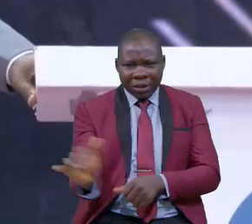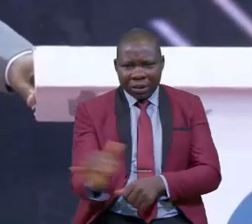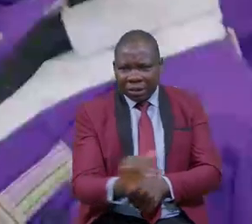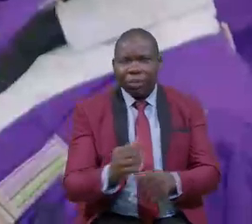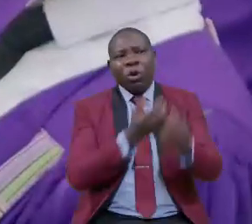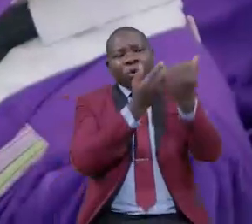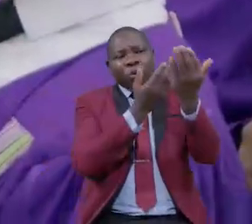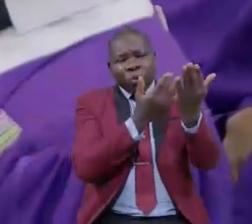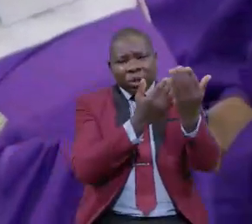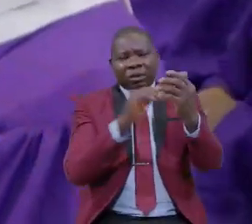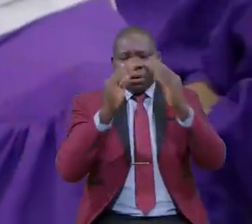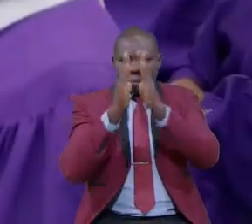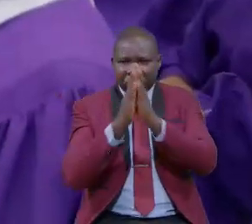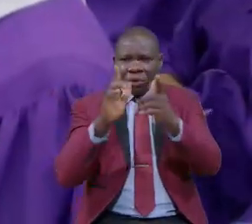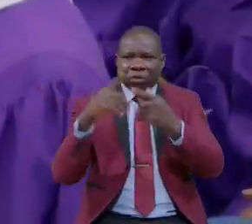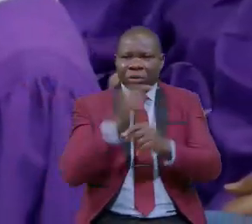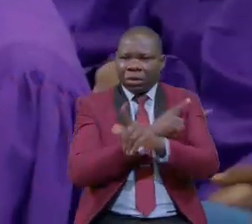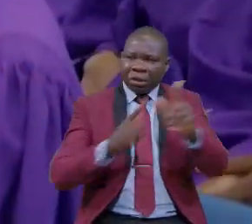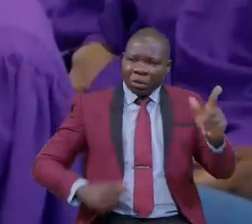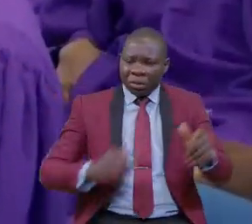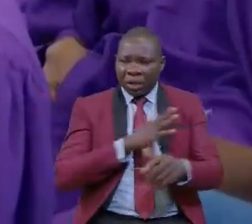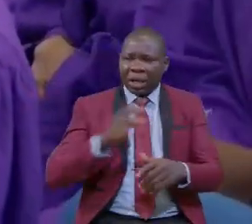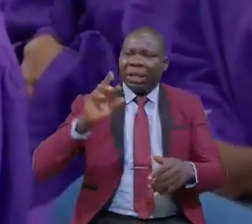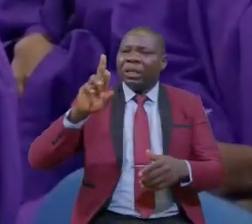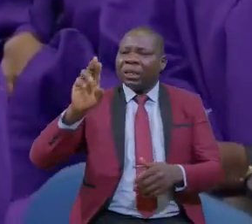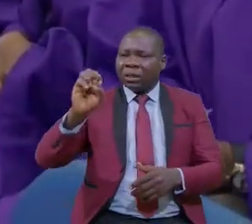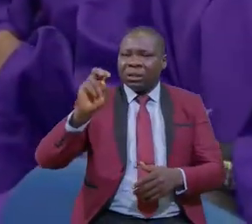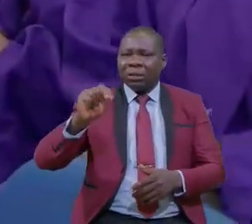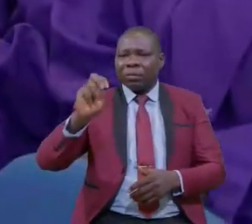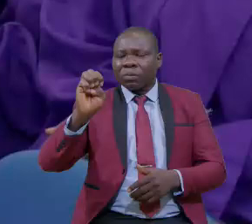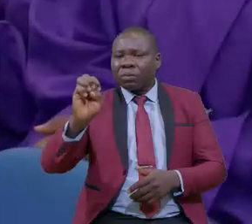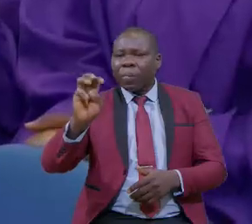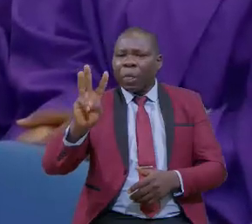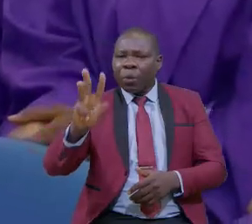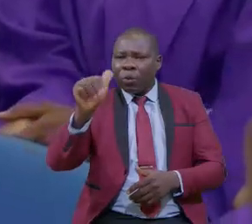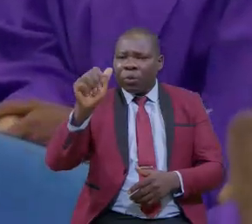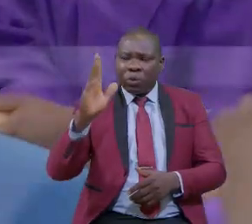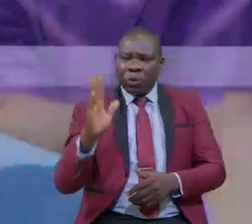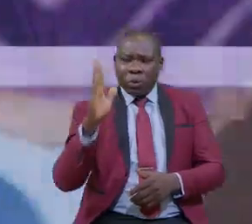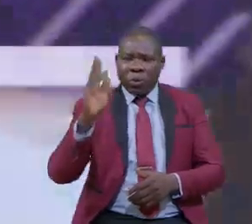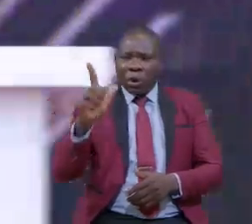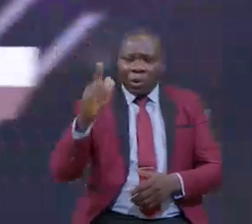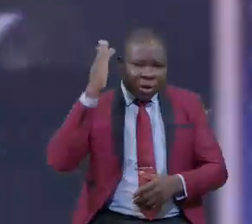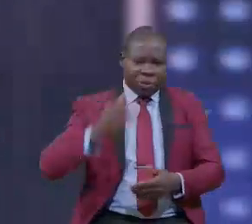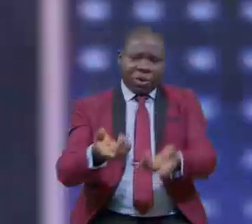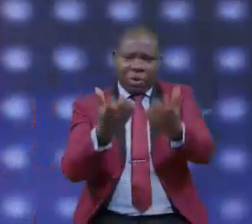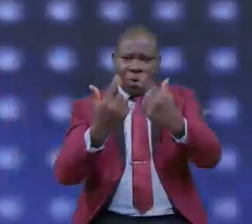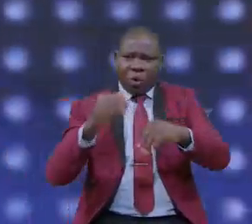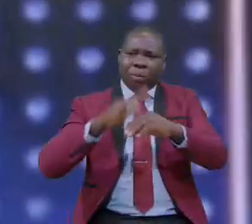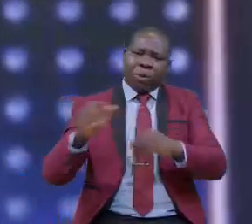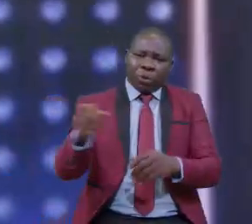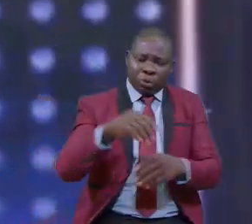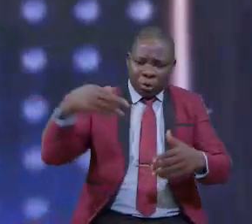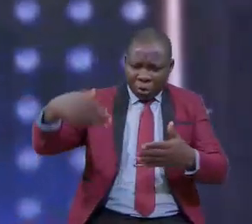you. Amen. A new energy, tonic, will come into you, because they that wait upon the